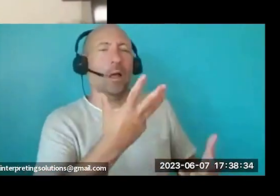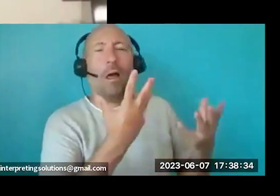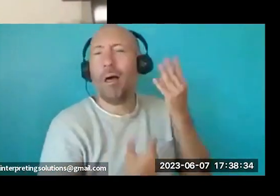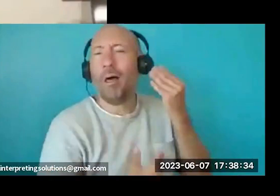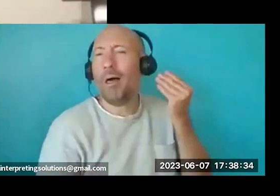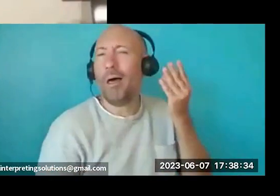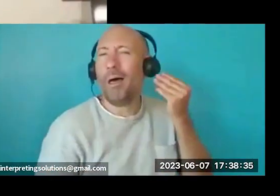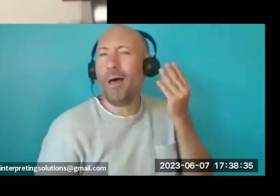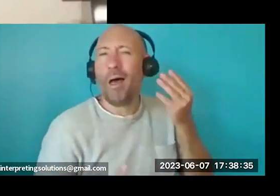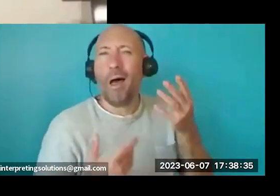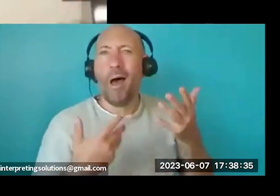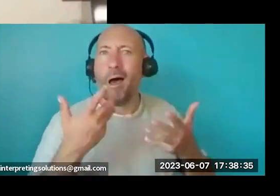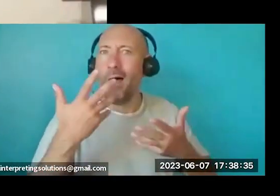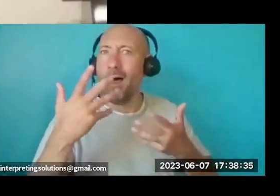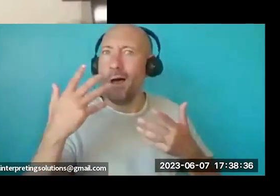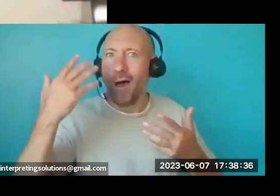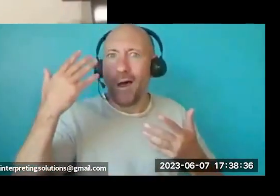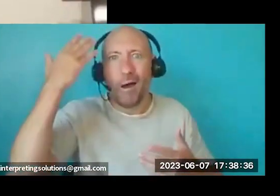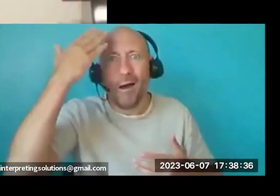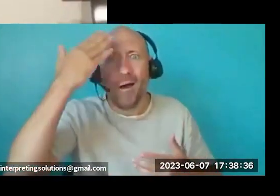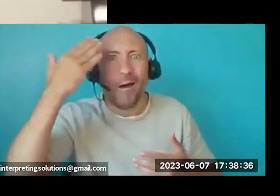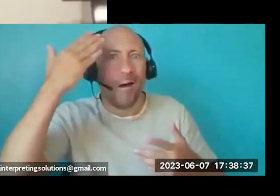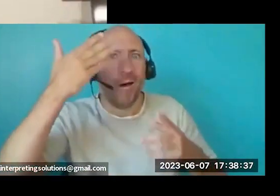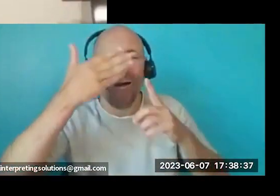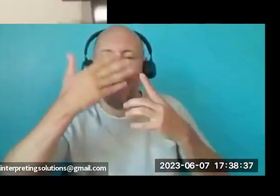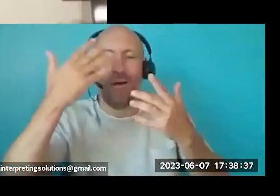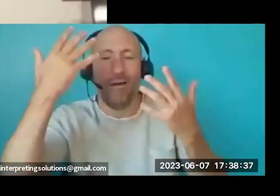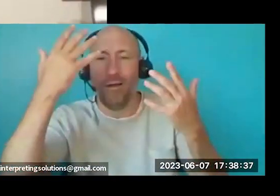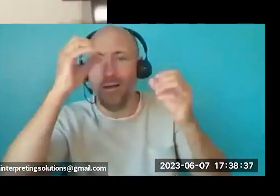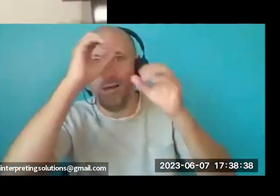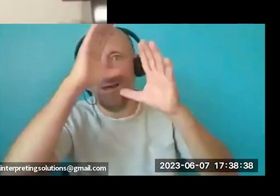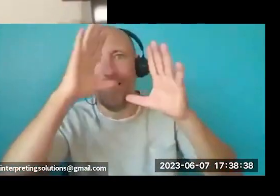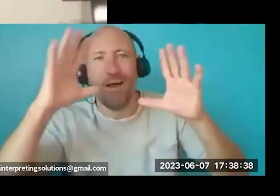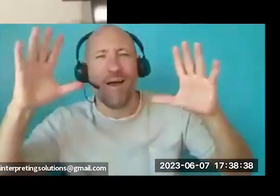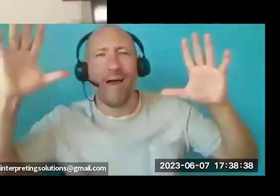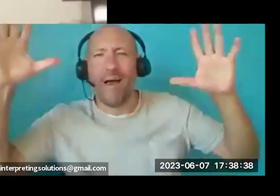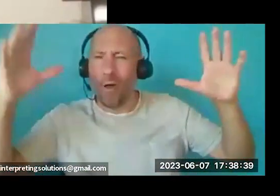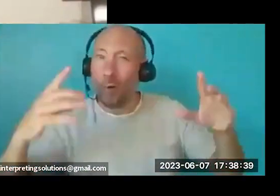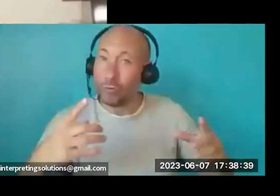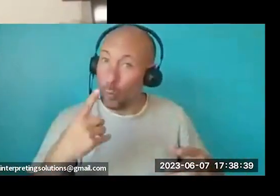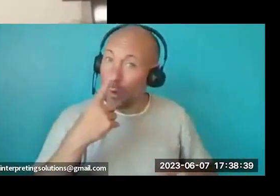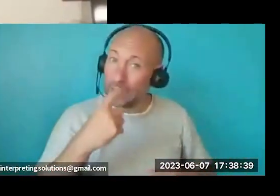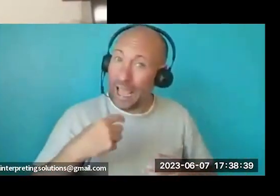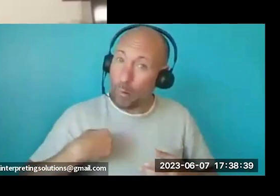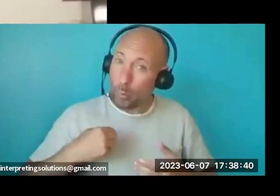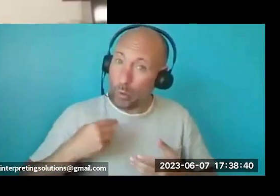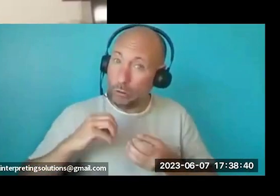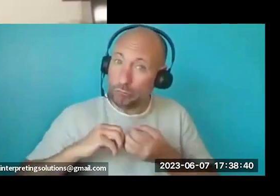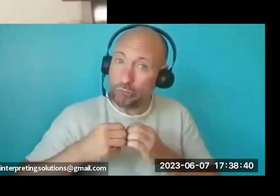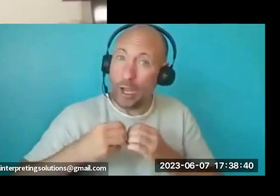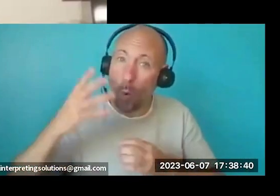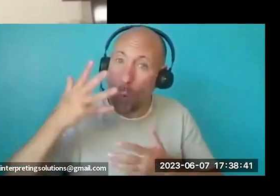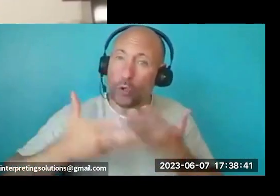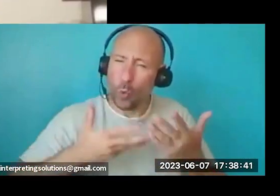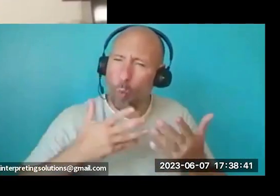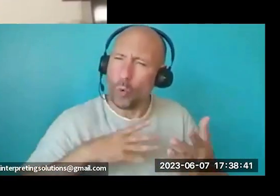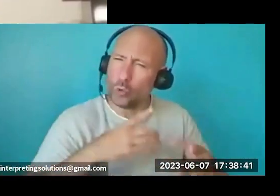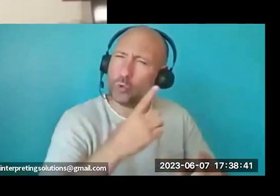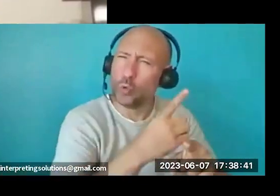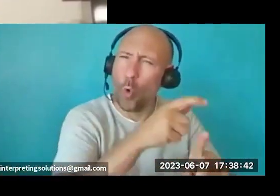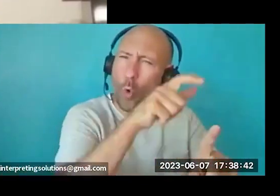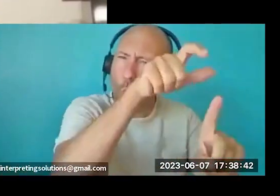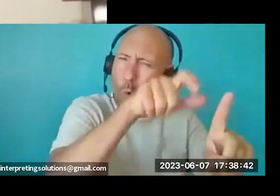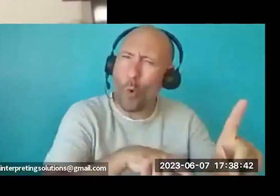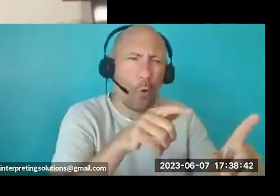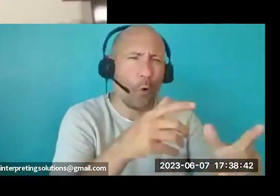to move around in the performance. So we try and understand whether we can do so by speaking with the artist. We try